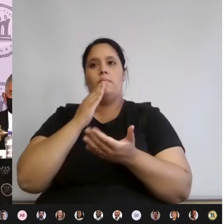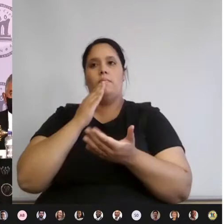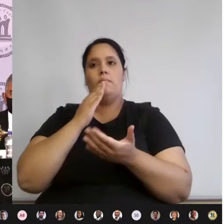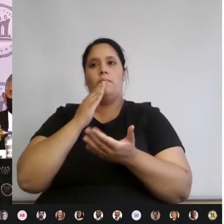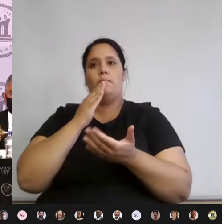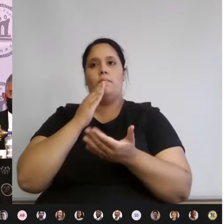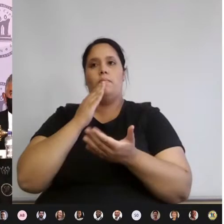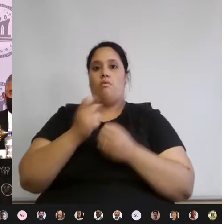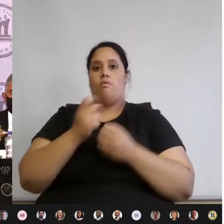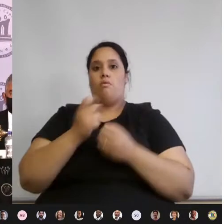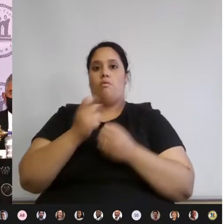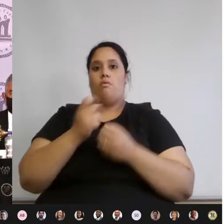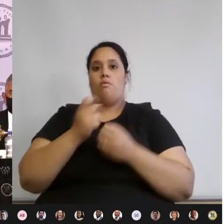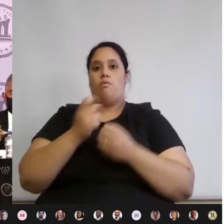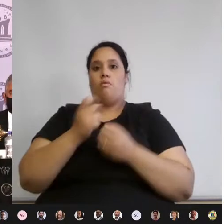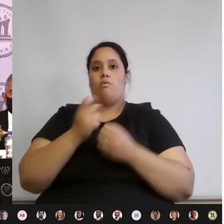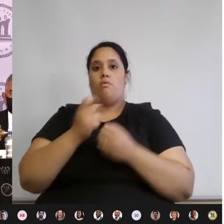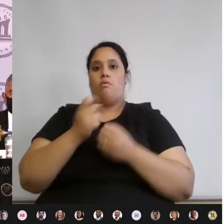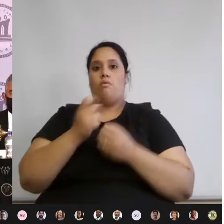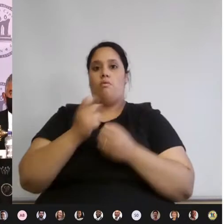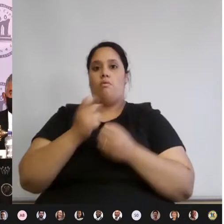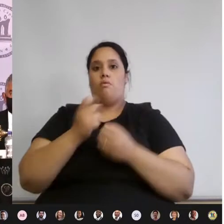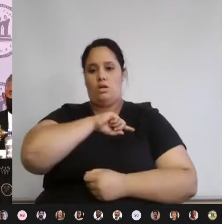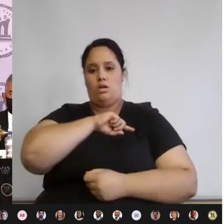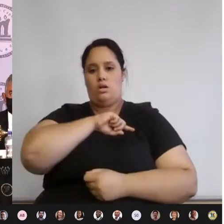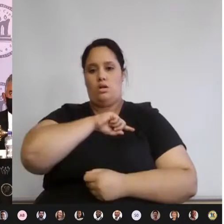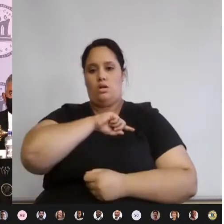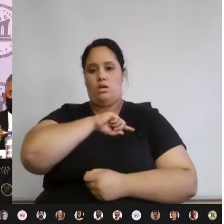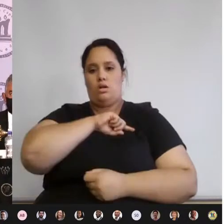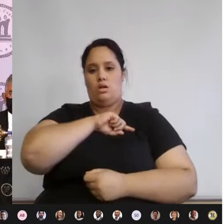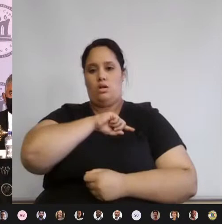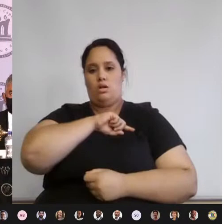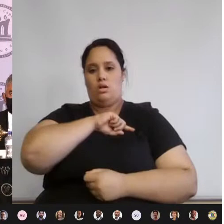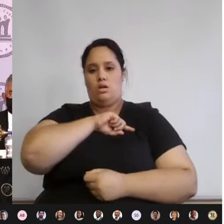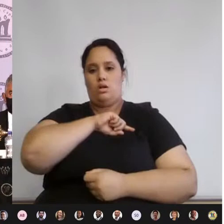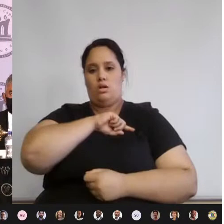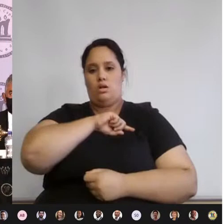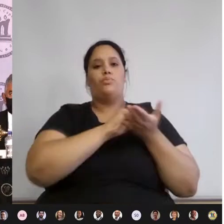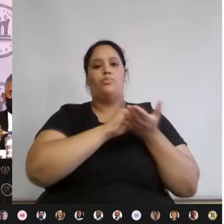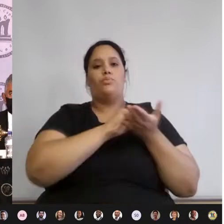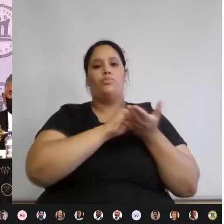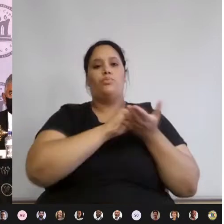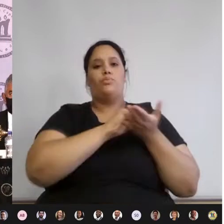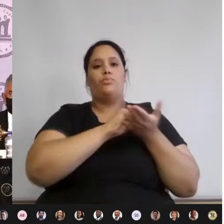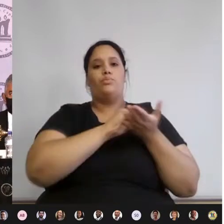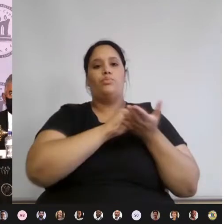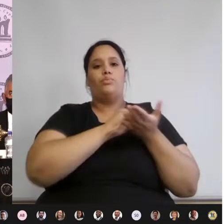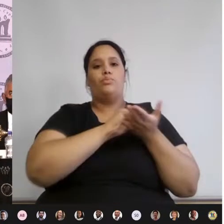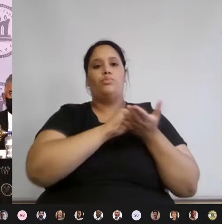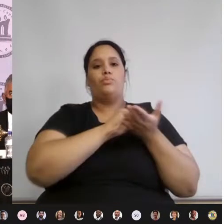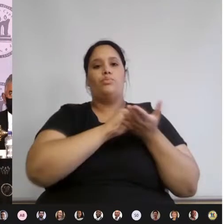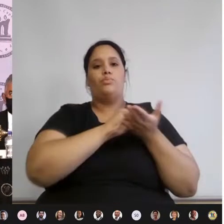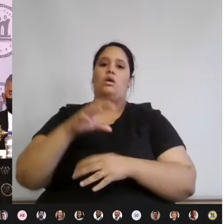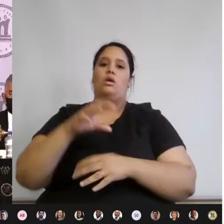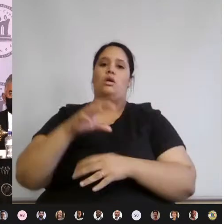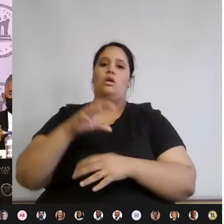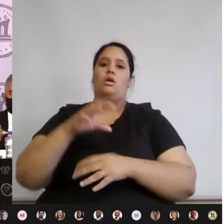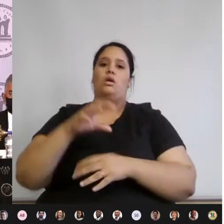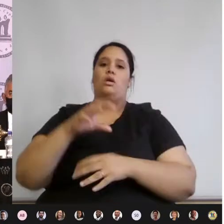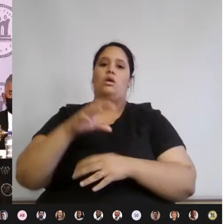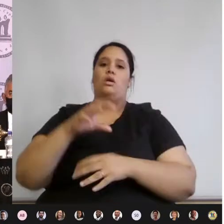for supporting us when we wanted to bring SOPA to your municipality and of course to the Overberg